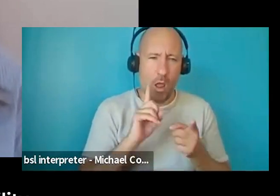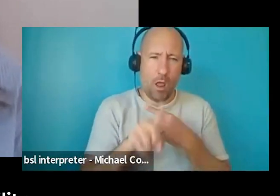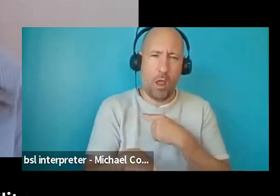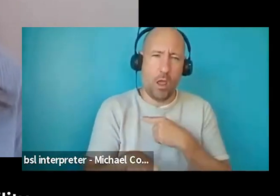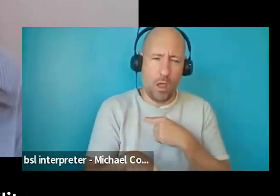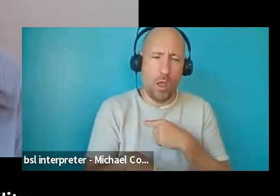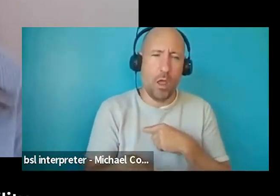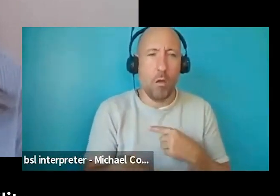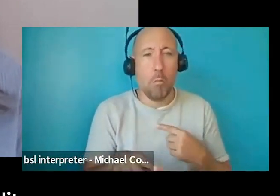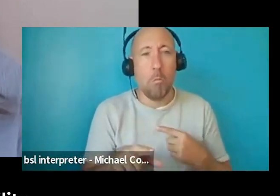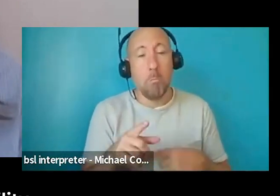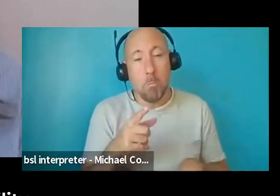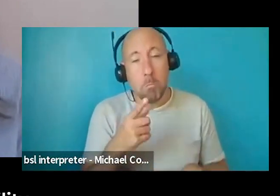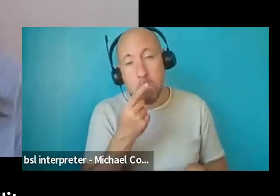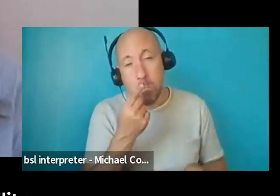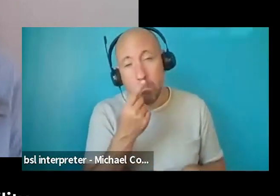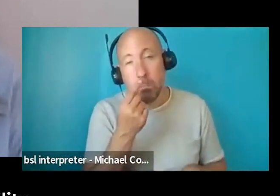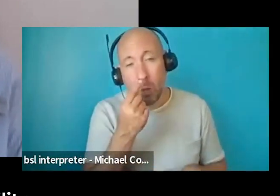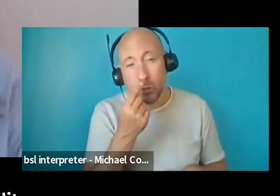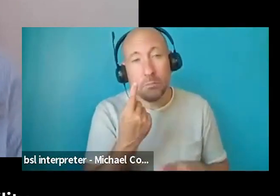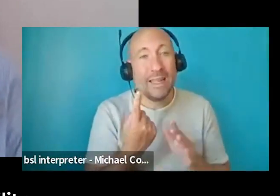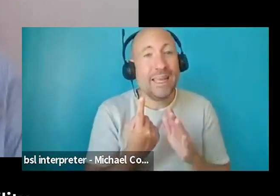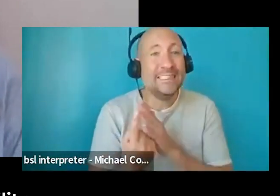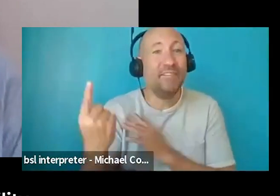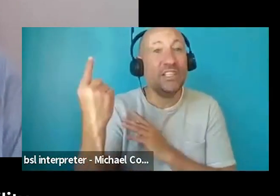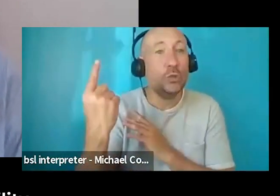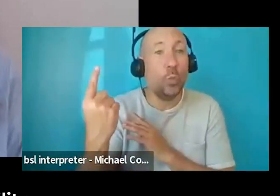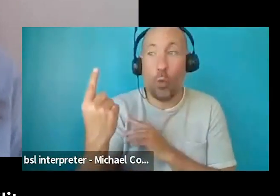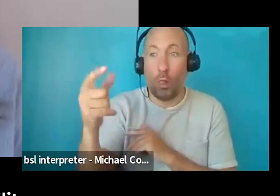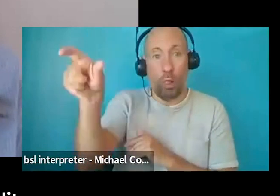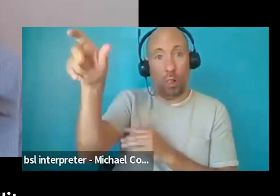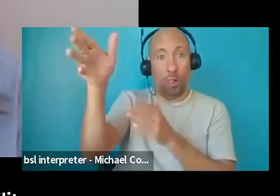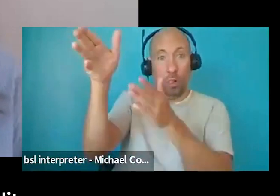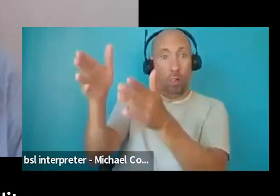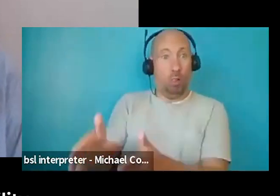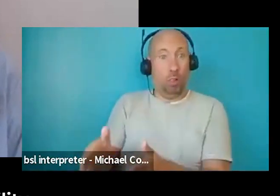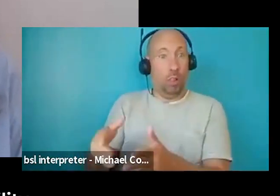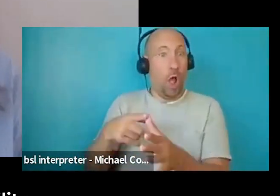There is the possibility for individual artists from